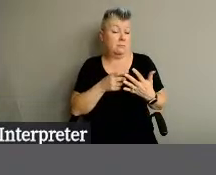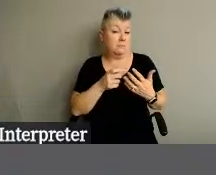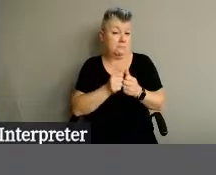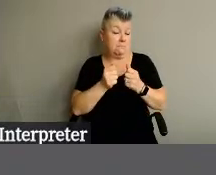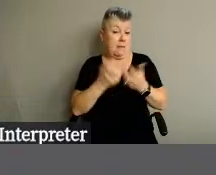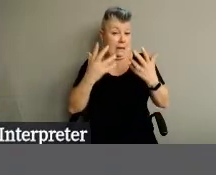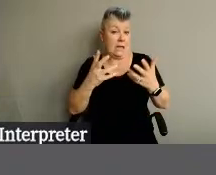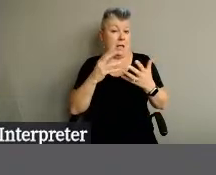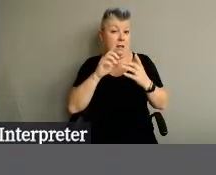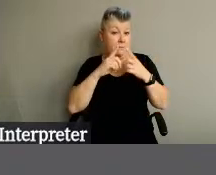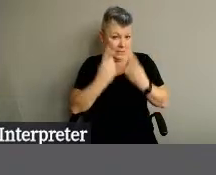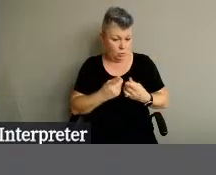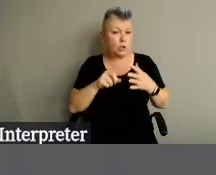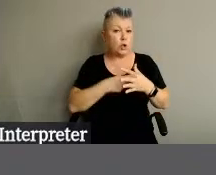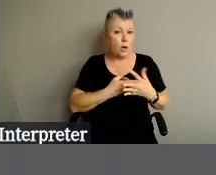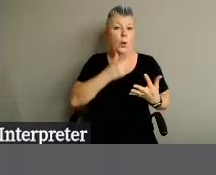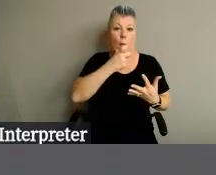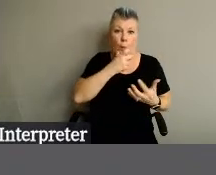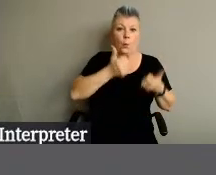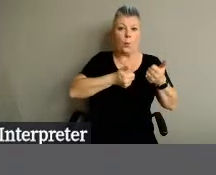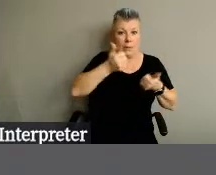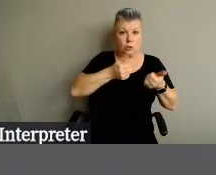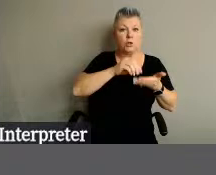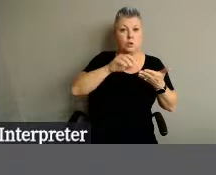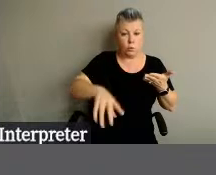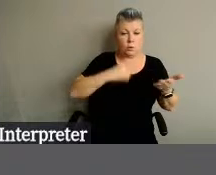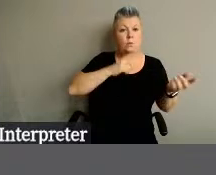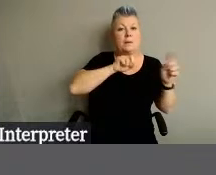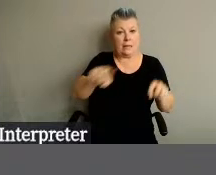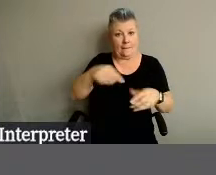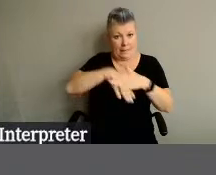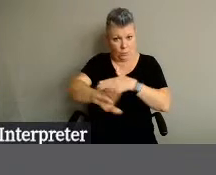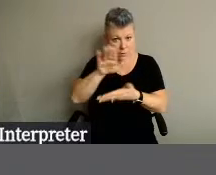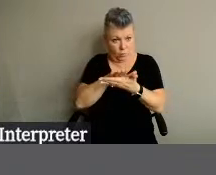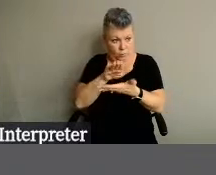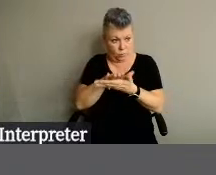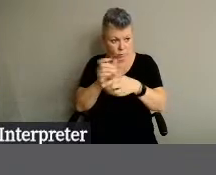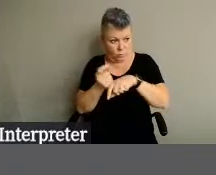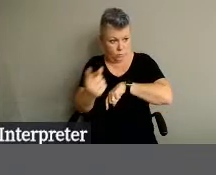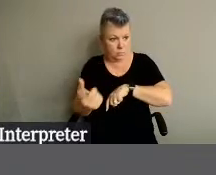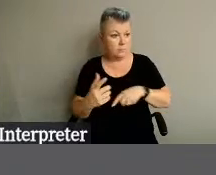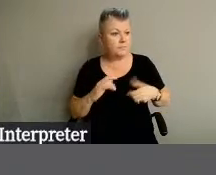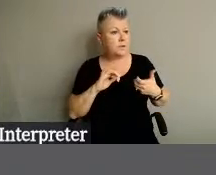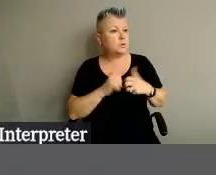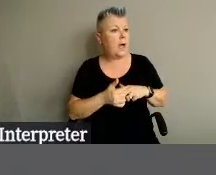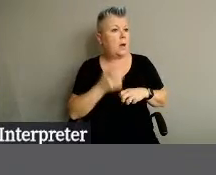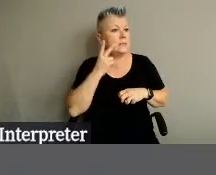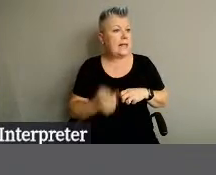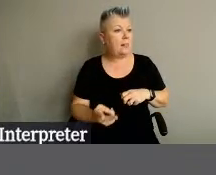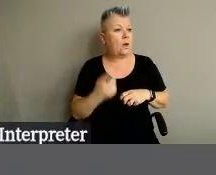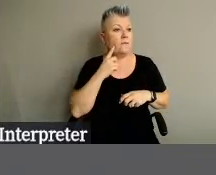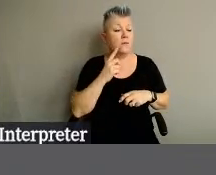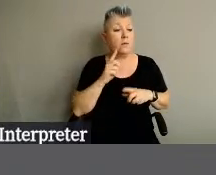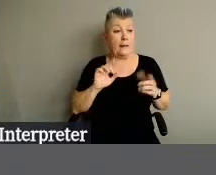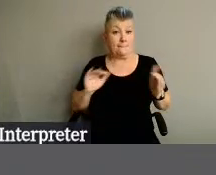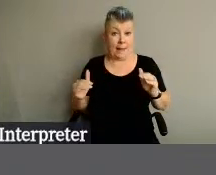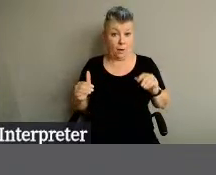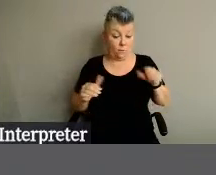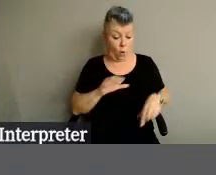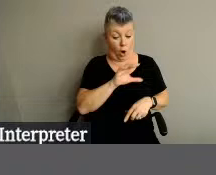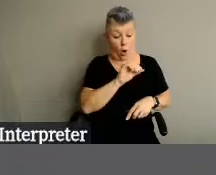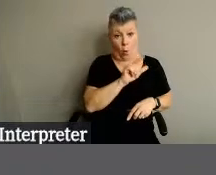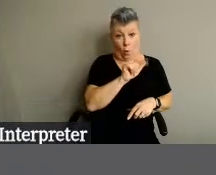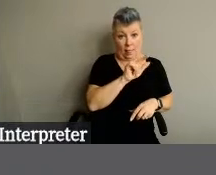be coming to them next year. How does that look for the coalition districts versus the non-coalition? So